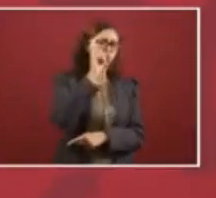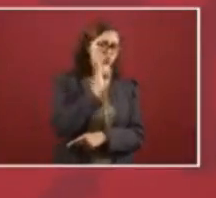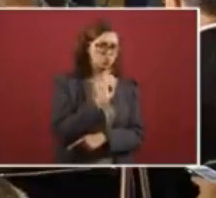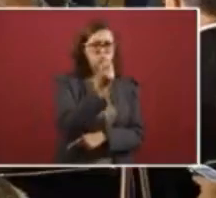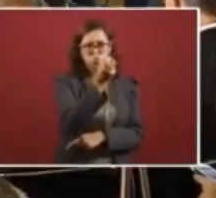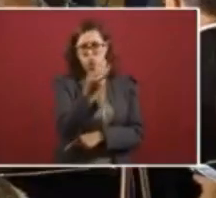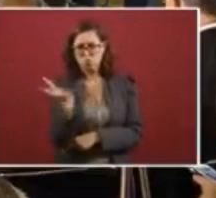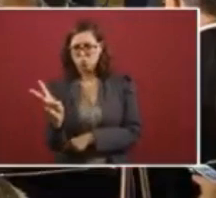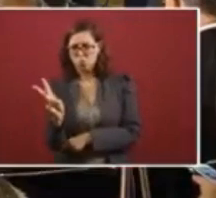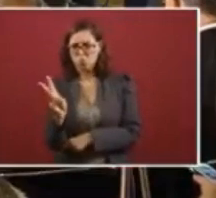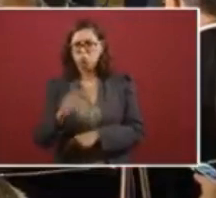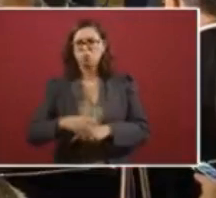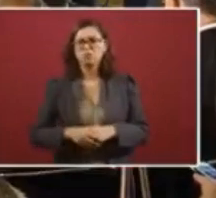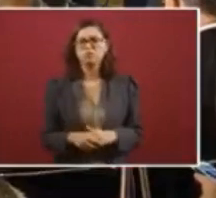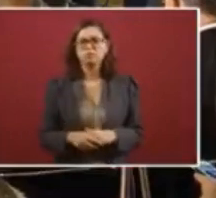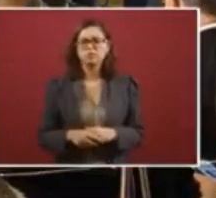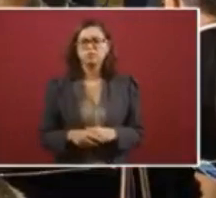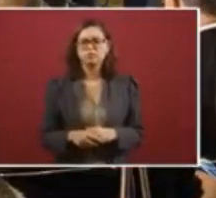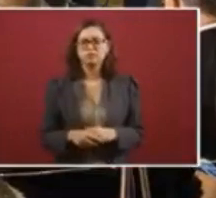men and women